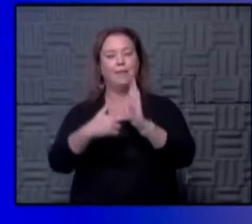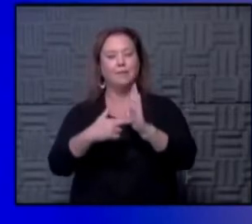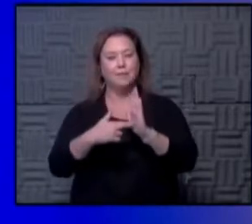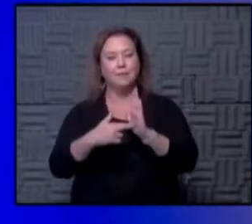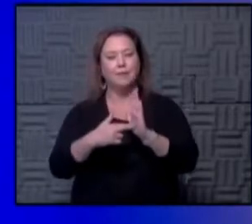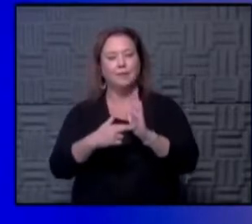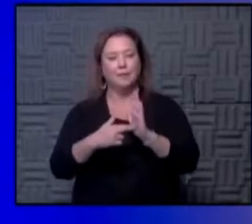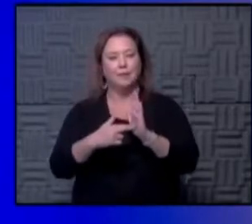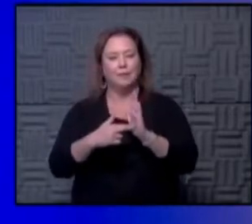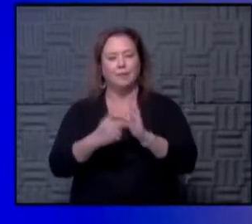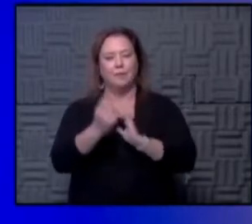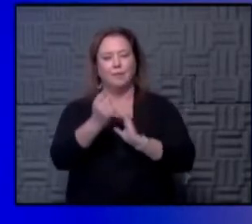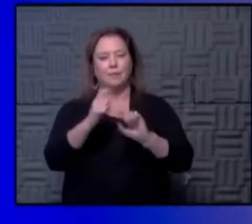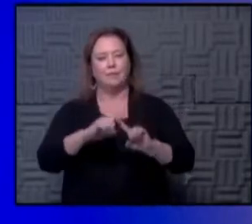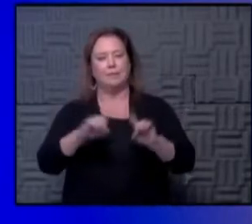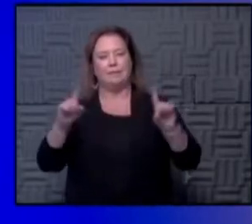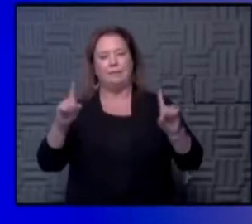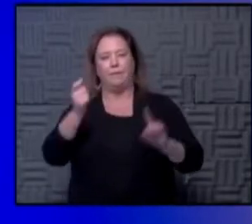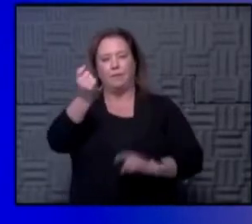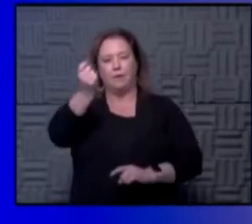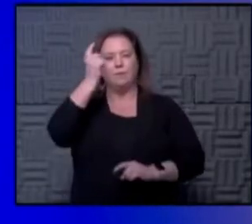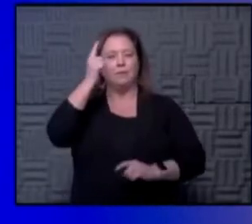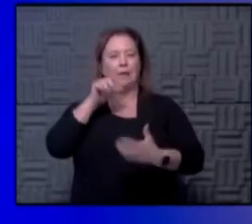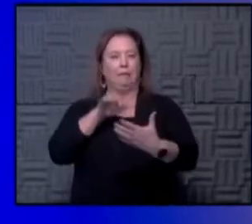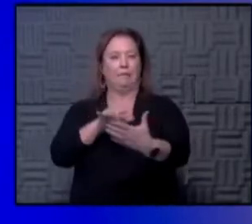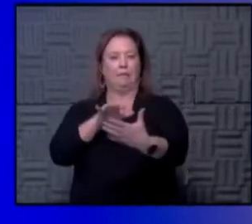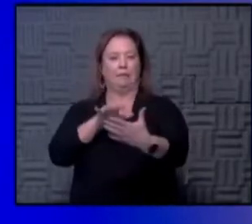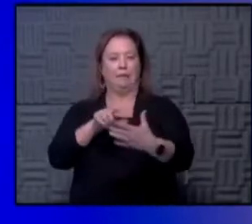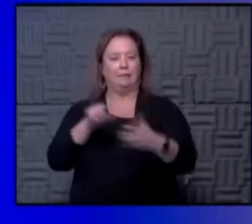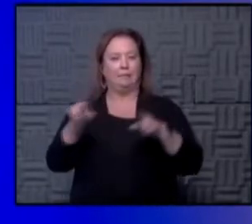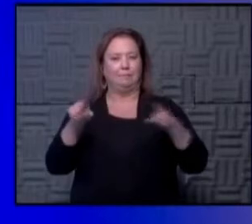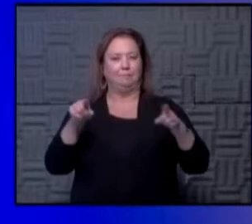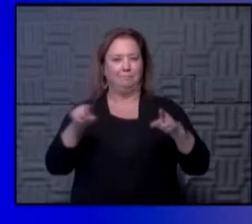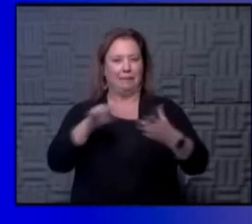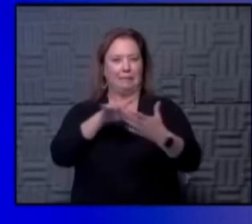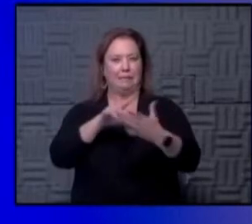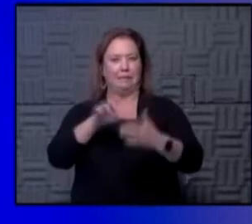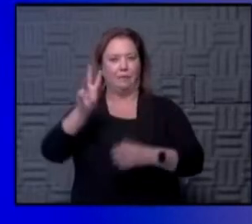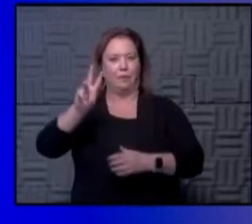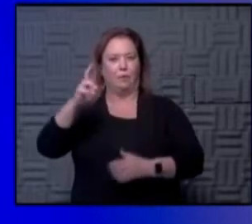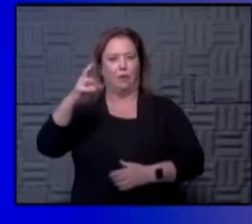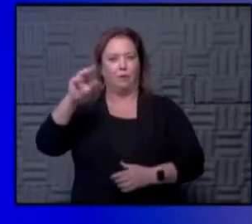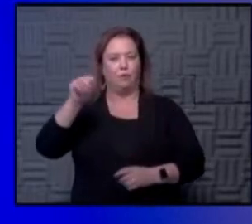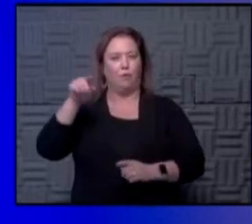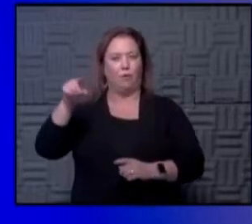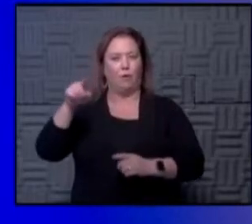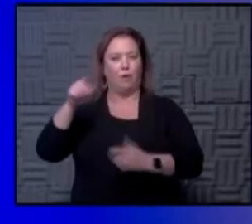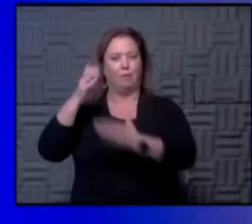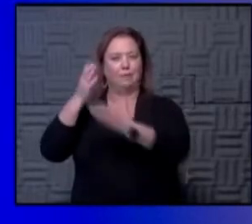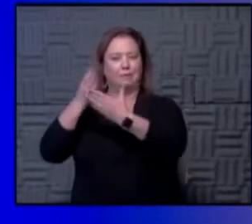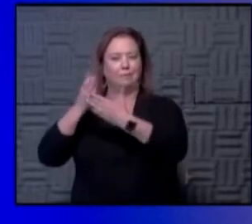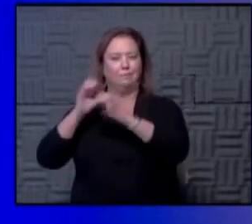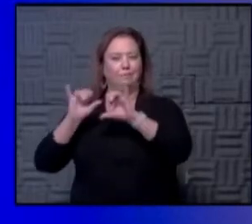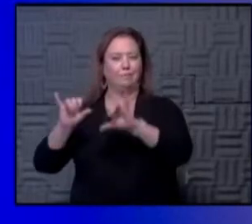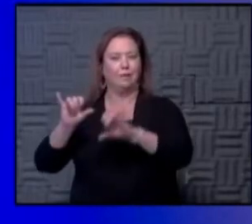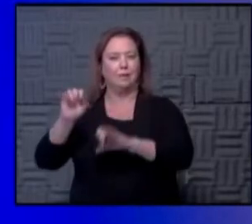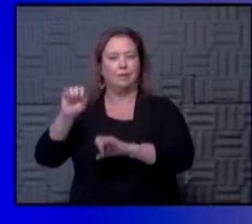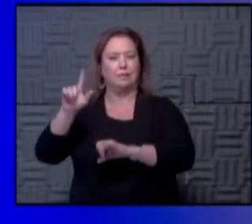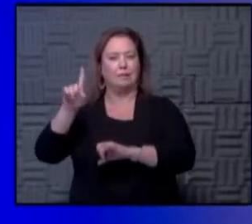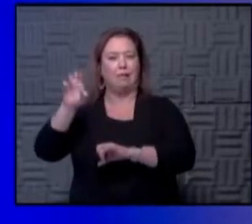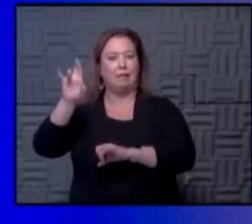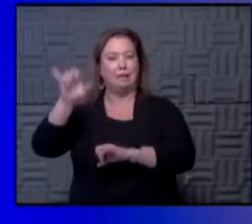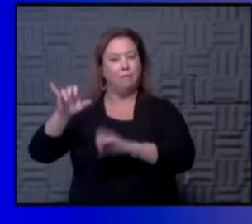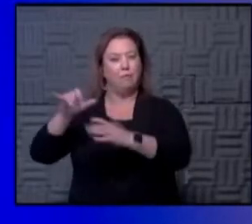There is just a little bit different interpretation of the studies and what studies. For the World Health Organization, it was a solidarity trial that really